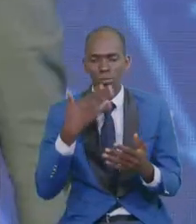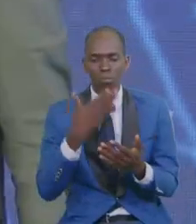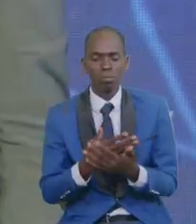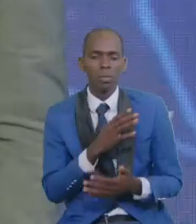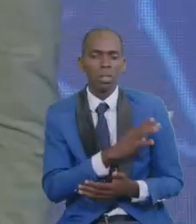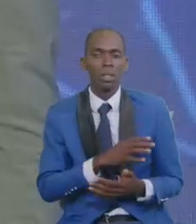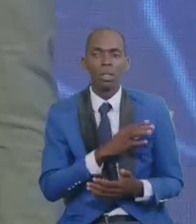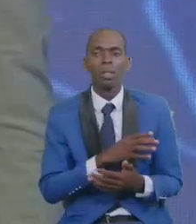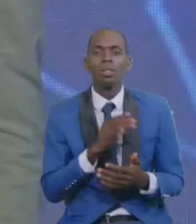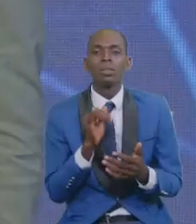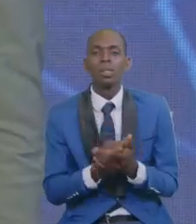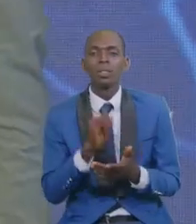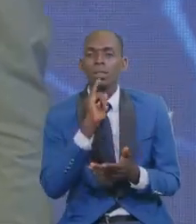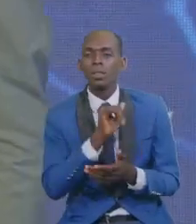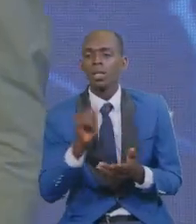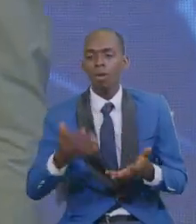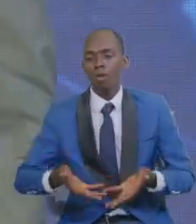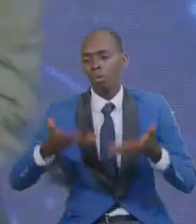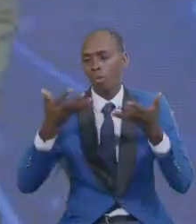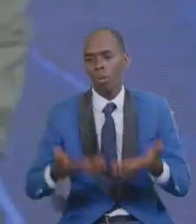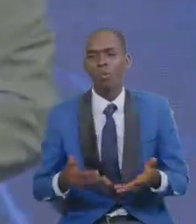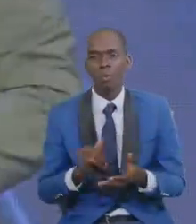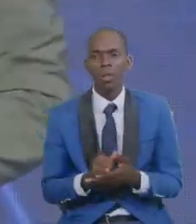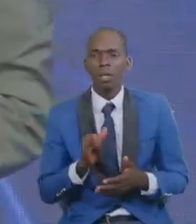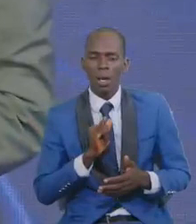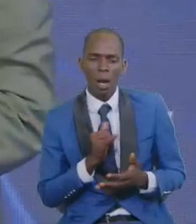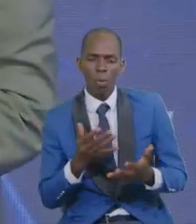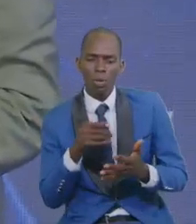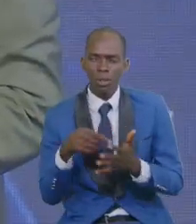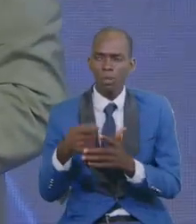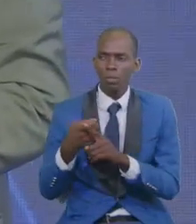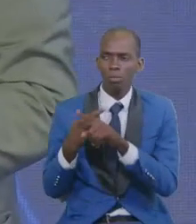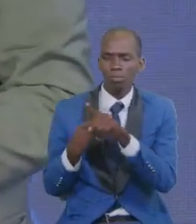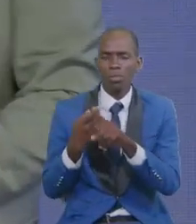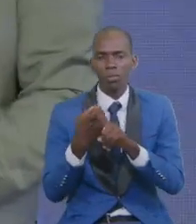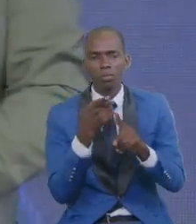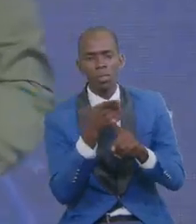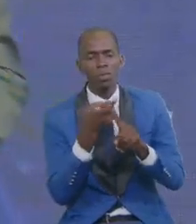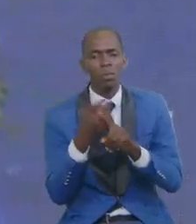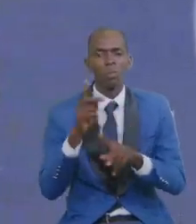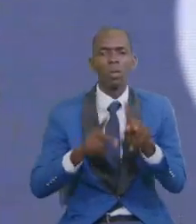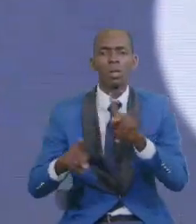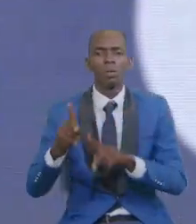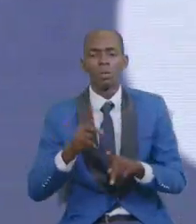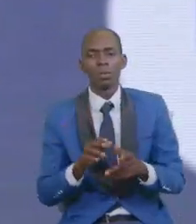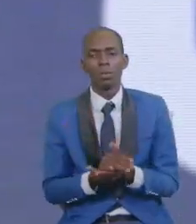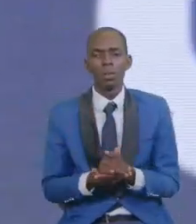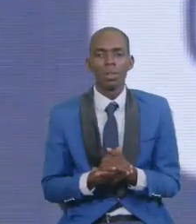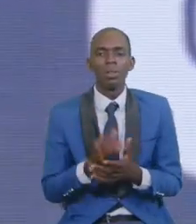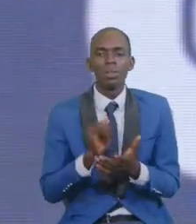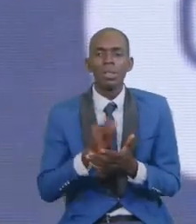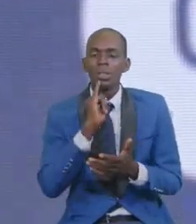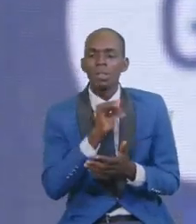That's a wage. I want this from people. I want that from people. That's a